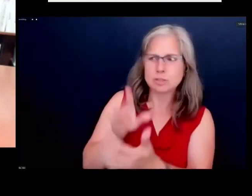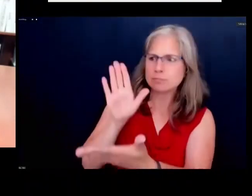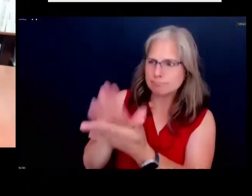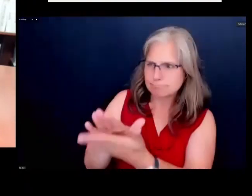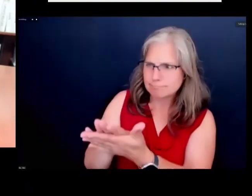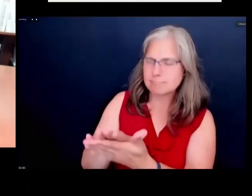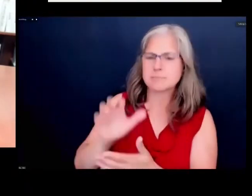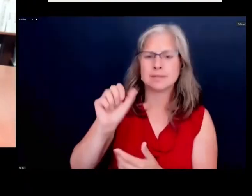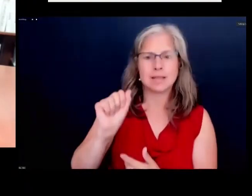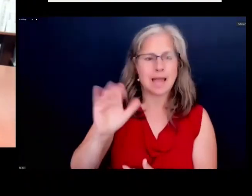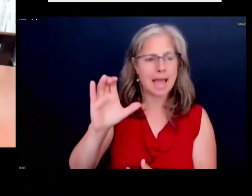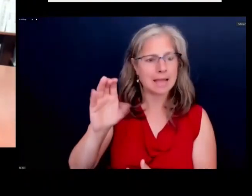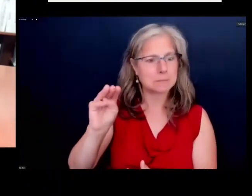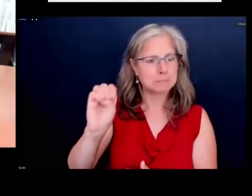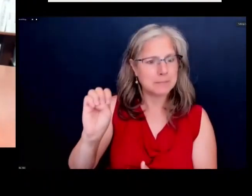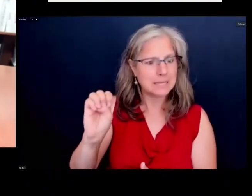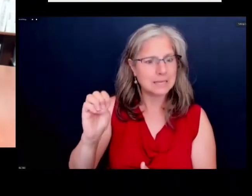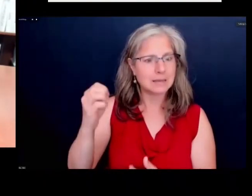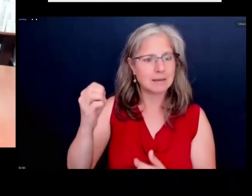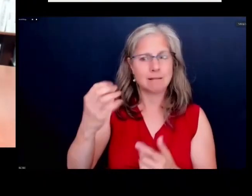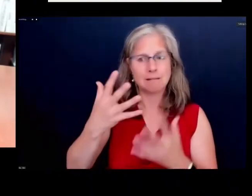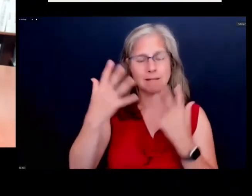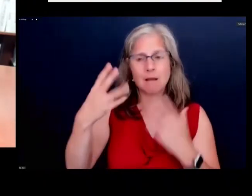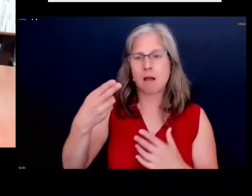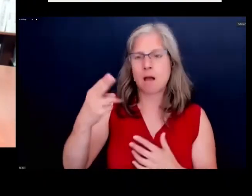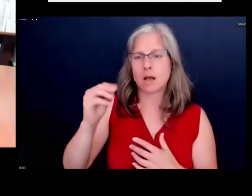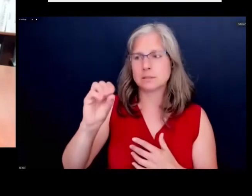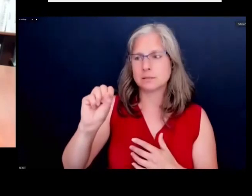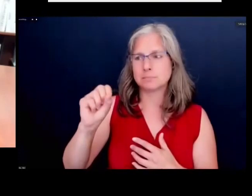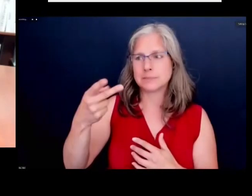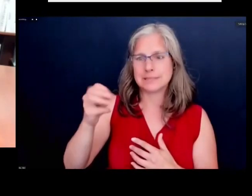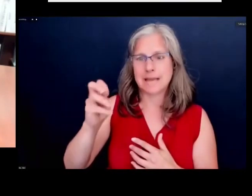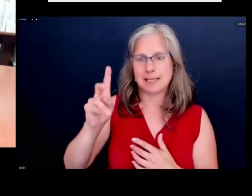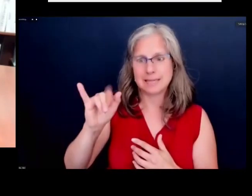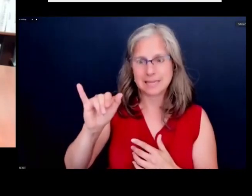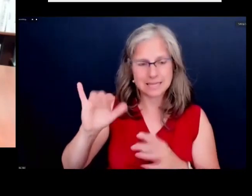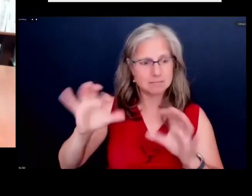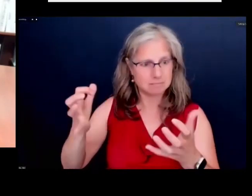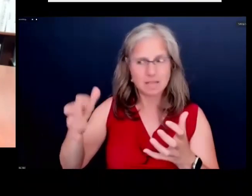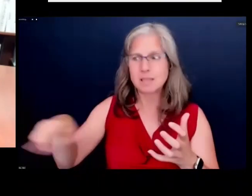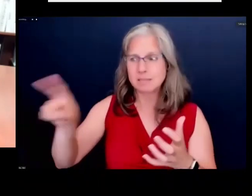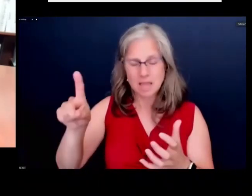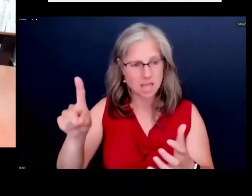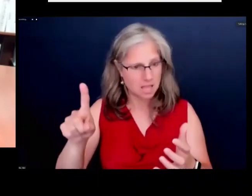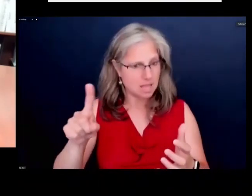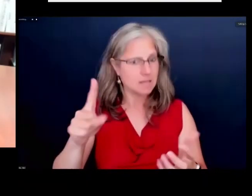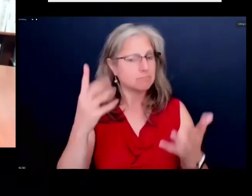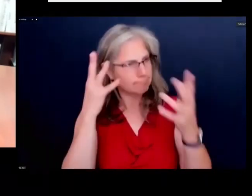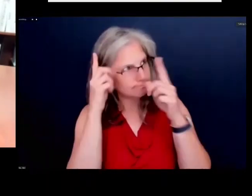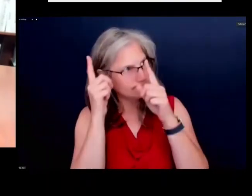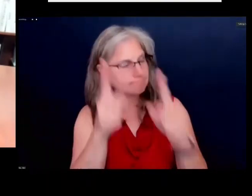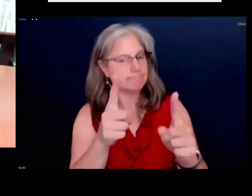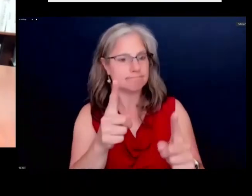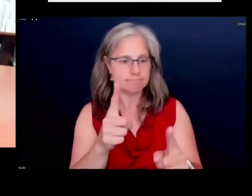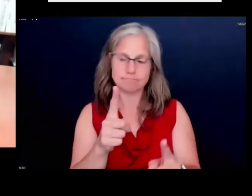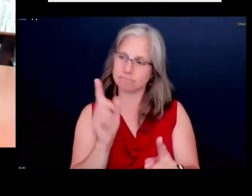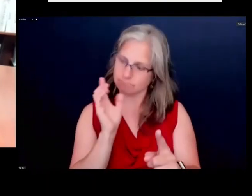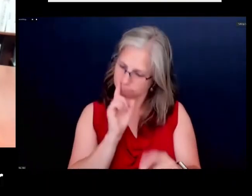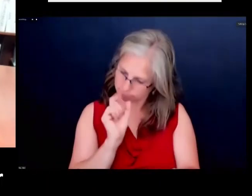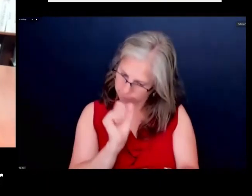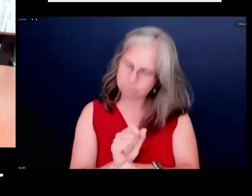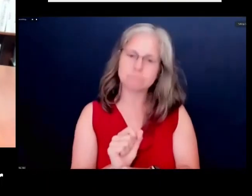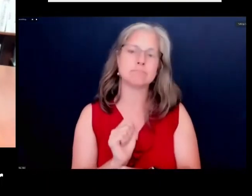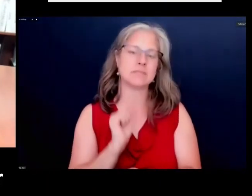applauding Acme Hospitality Group for stepping up and saying, you know what, we will ensure that 100% of